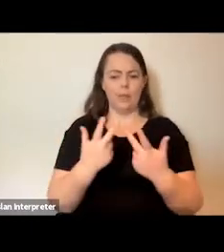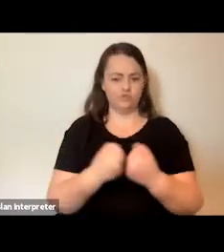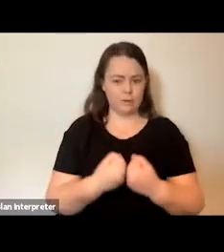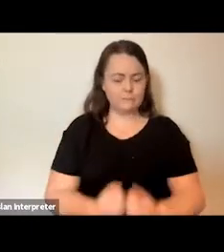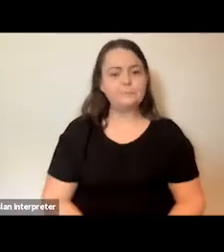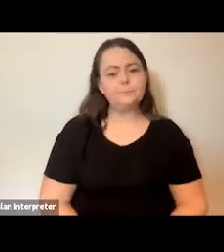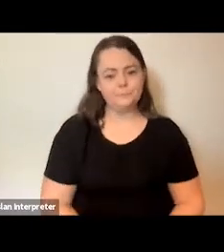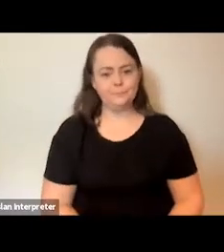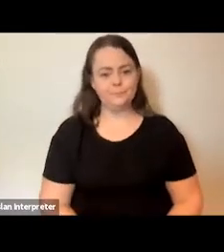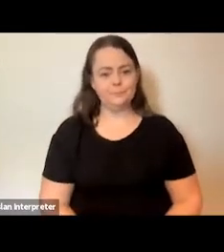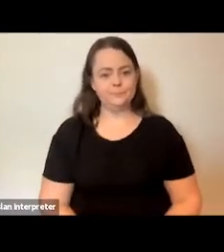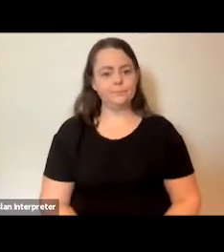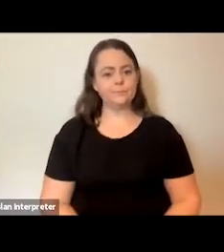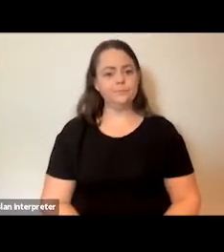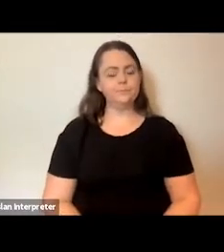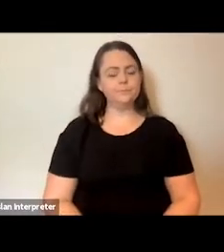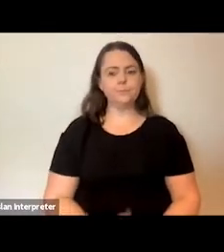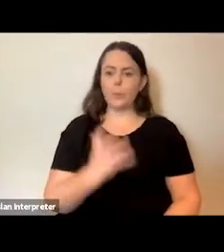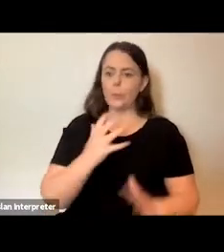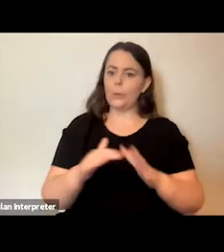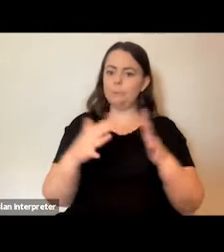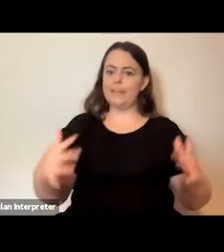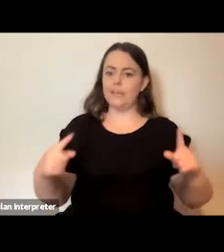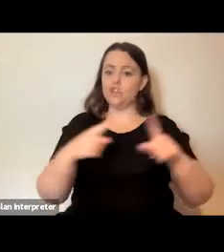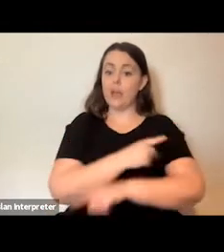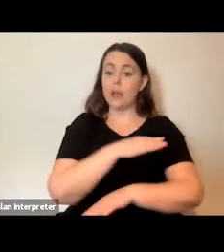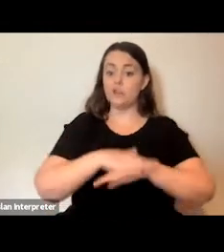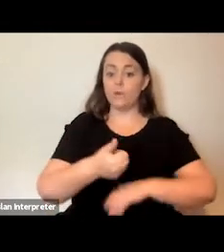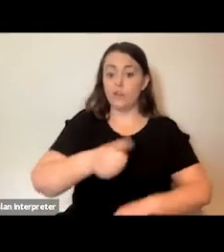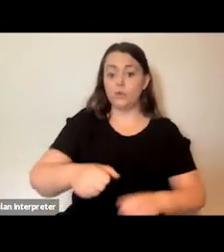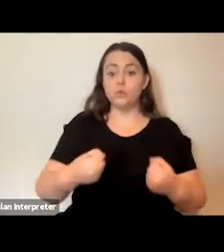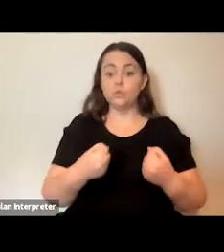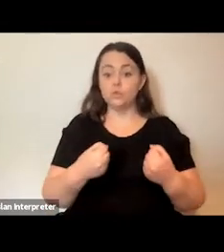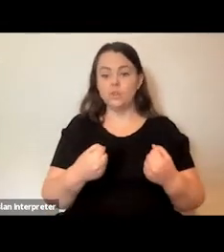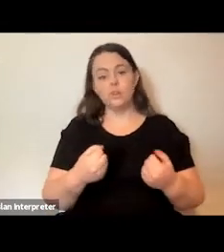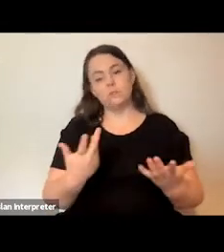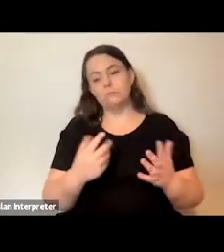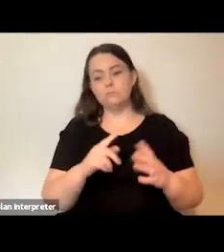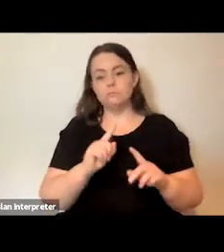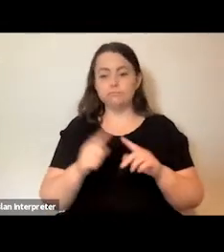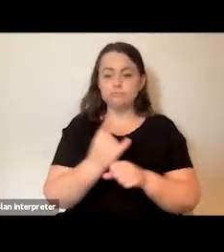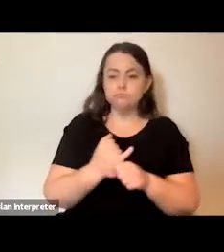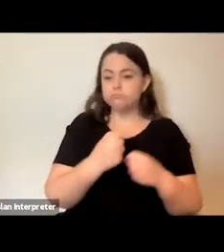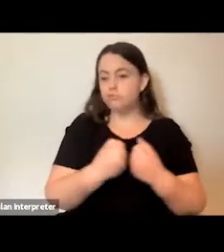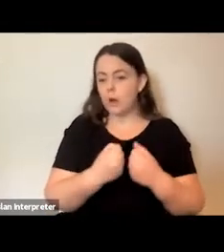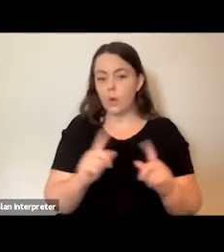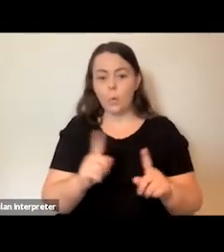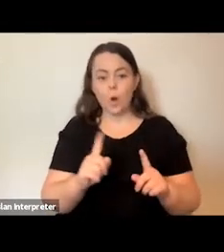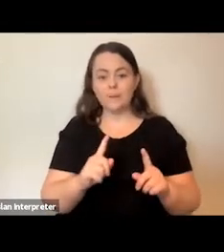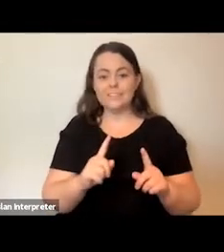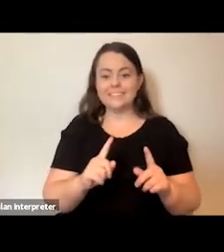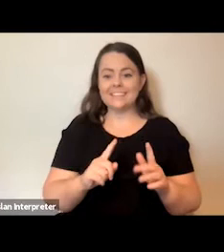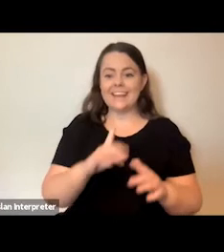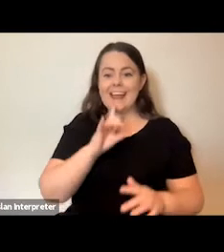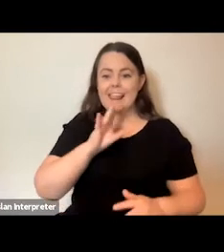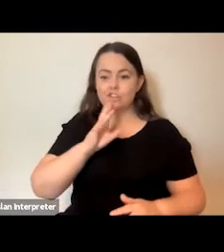The other kind of significant change that we saw was in relation to e-cigarettes. So we saw this quite increase in the